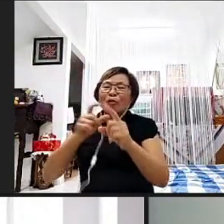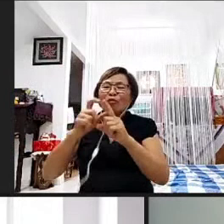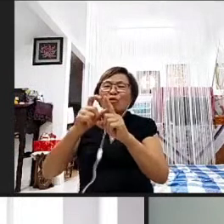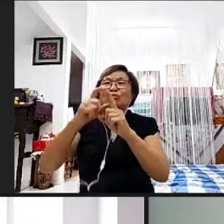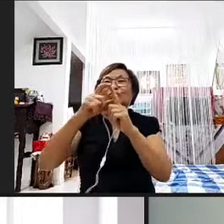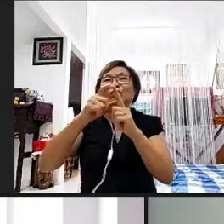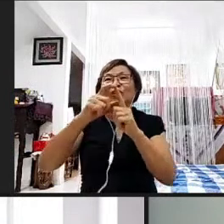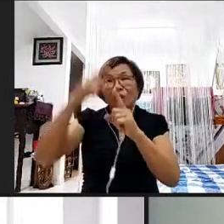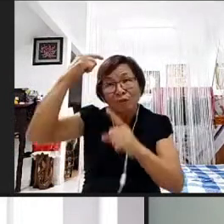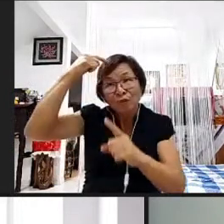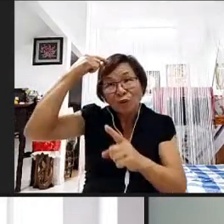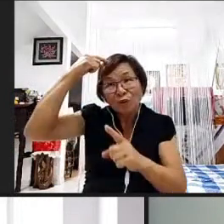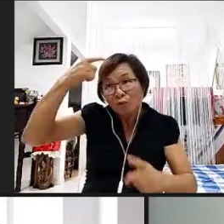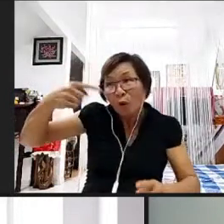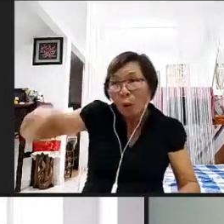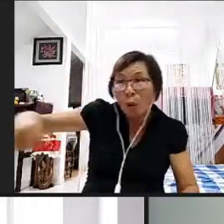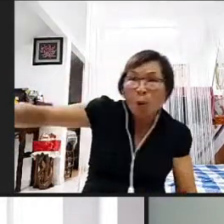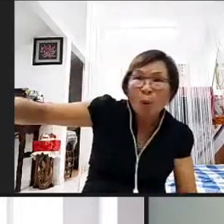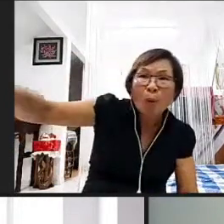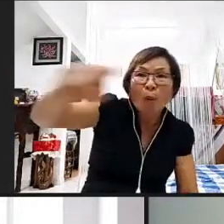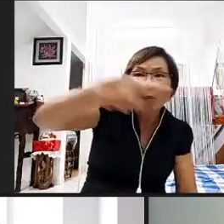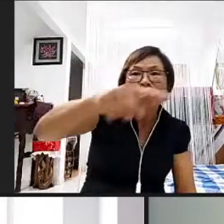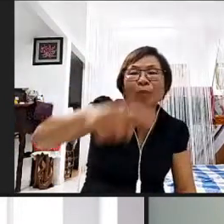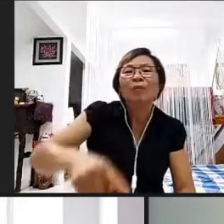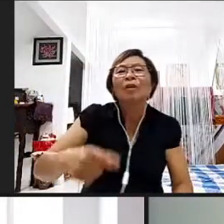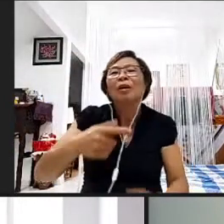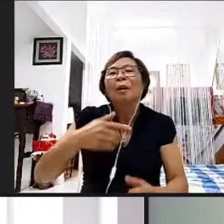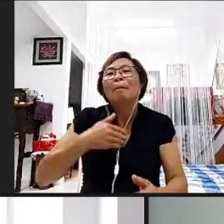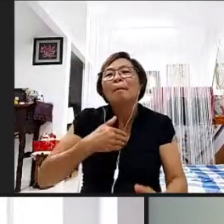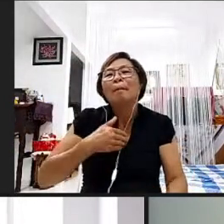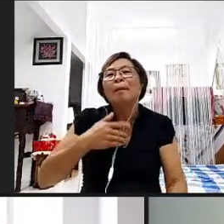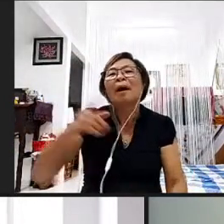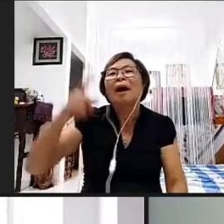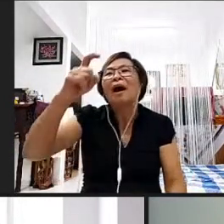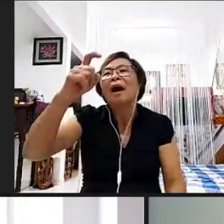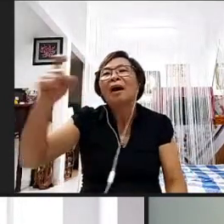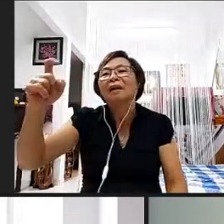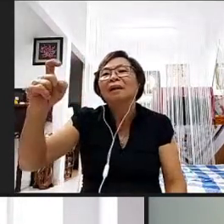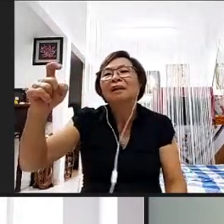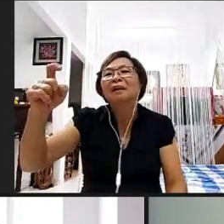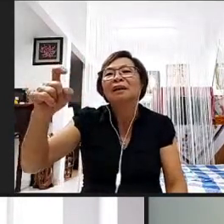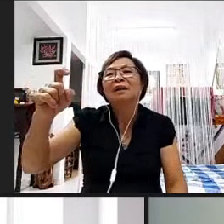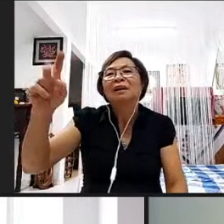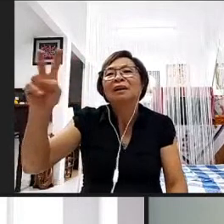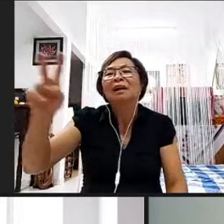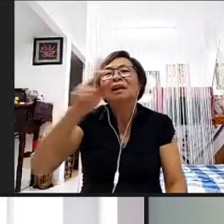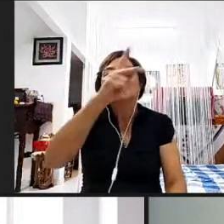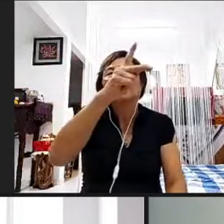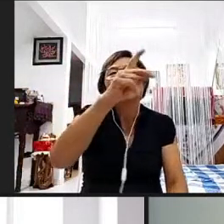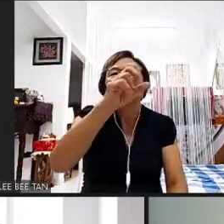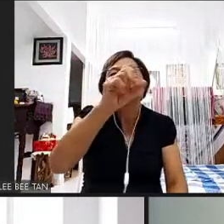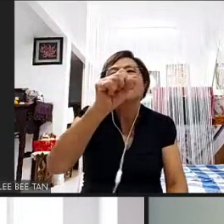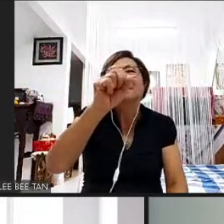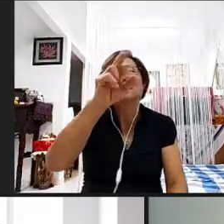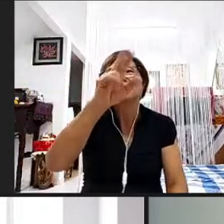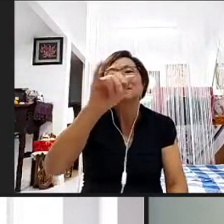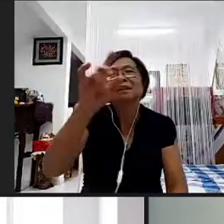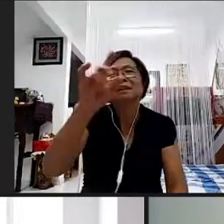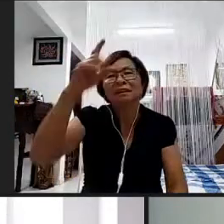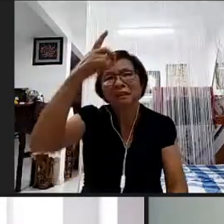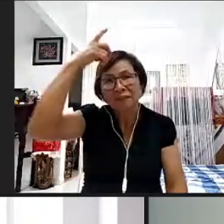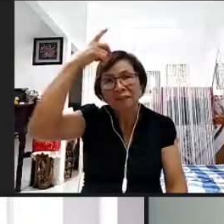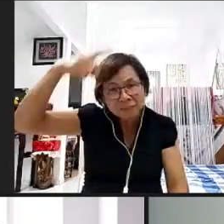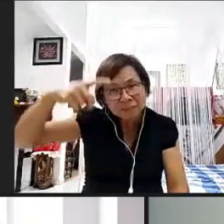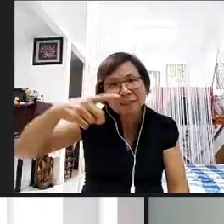our audience today. So this is from actually our late Chief Venerable Kesri Dhammananda. And this is actually